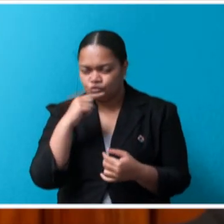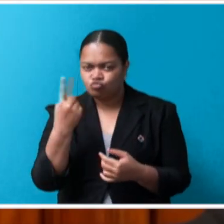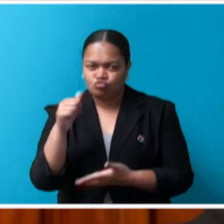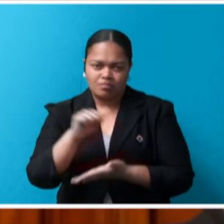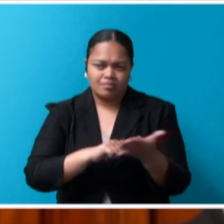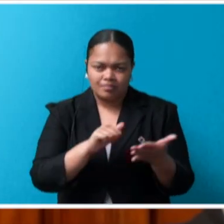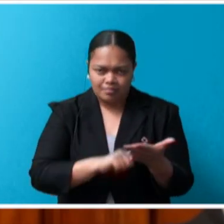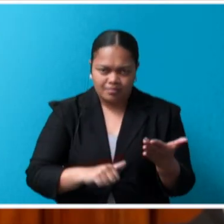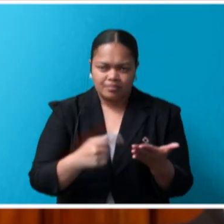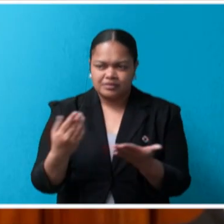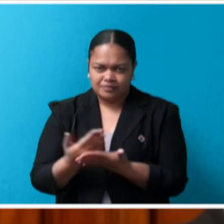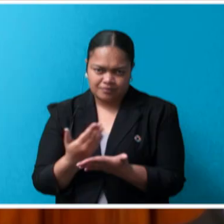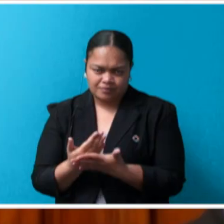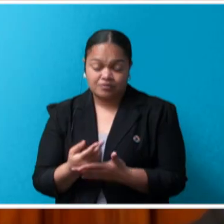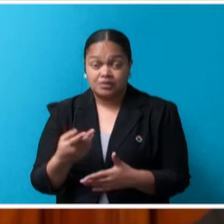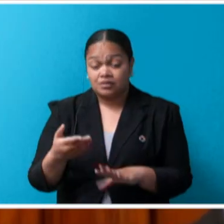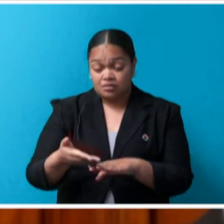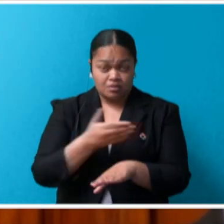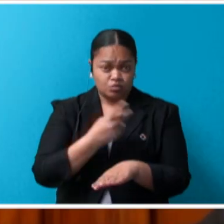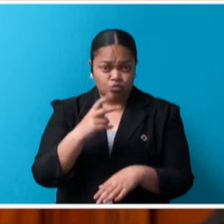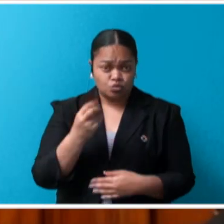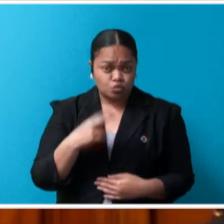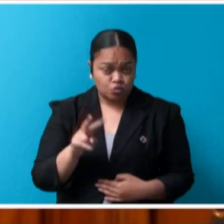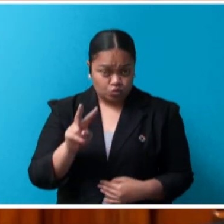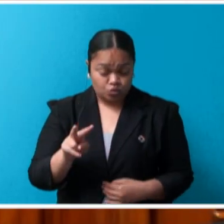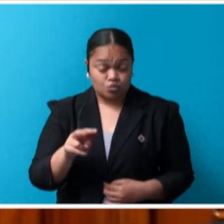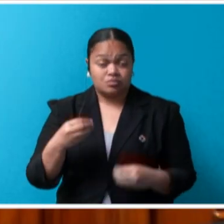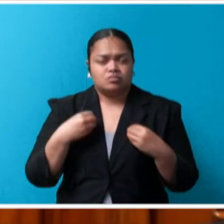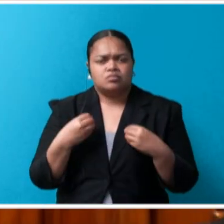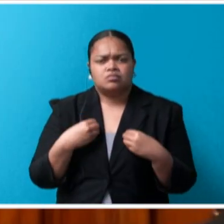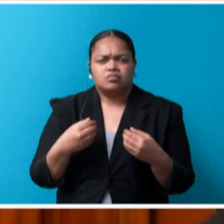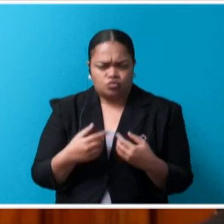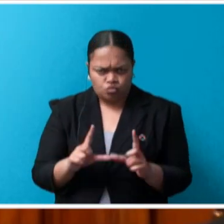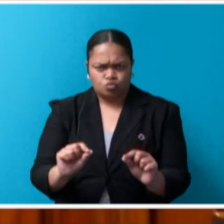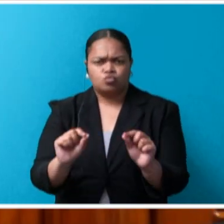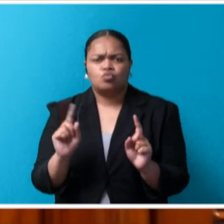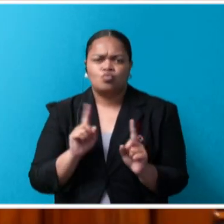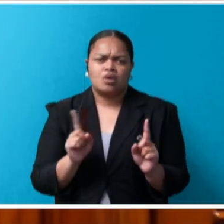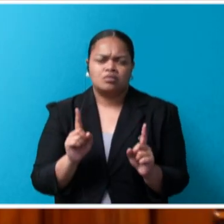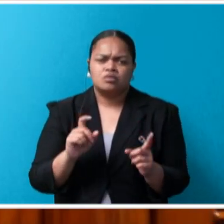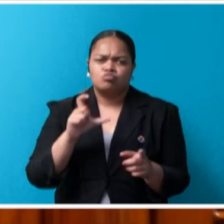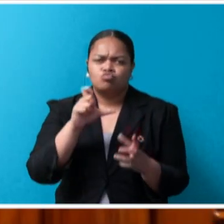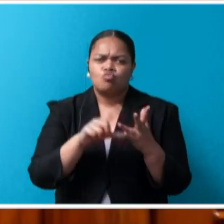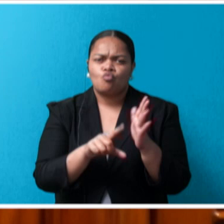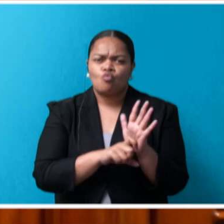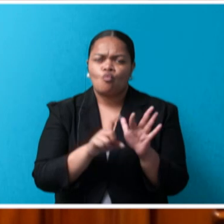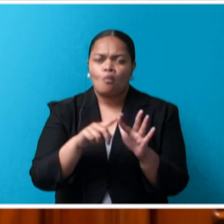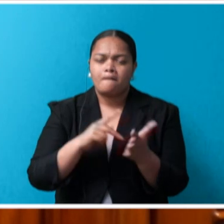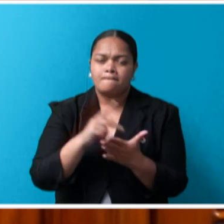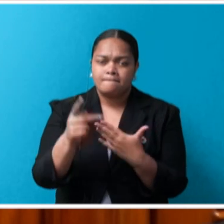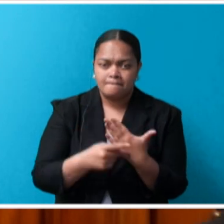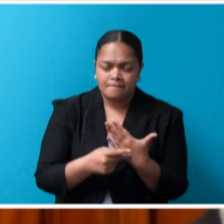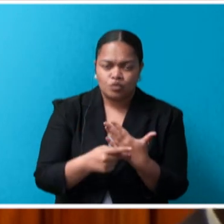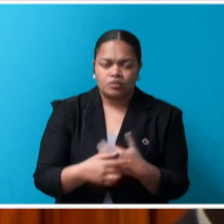Speaker, sir, since 2022, MSME Fiji has continued to deliver our core programs. Over the three-year period